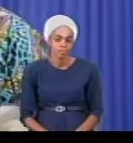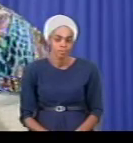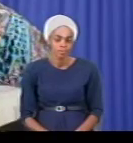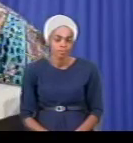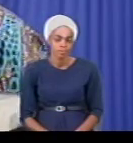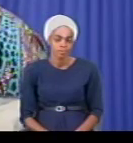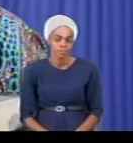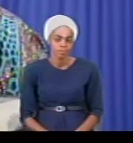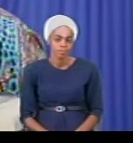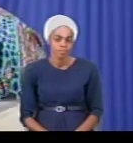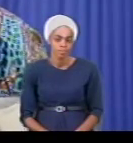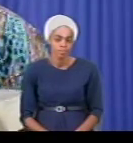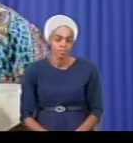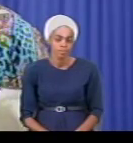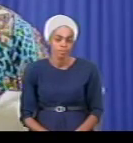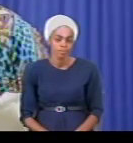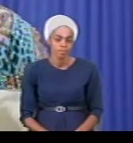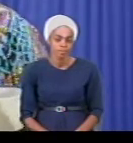foreign